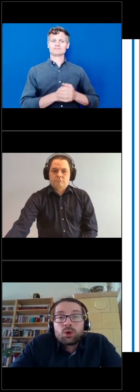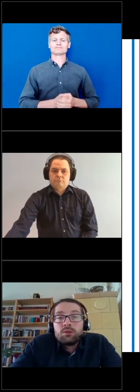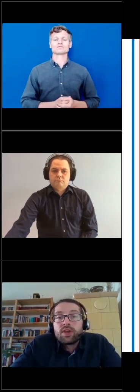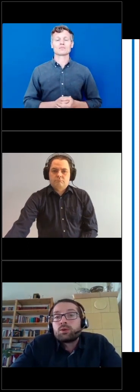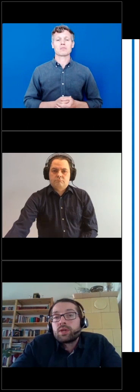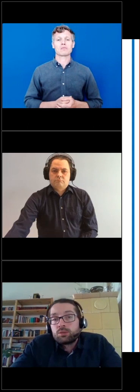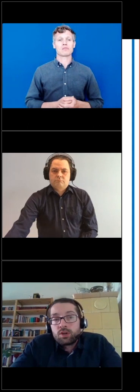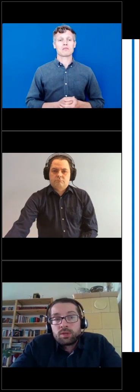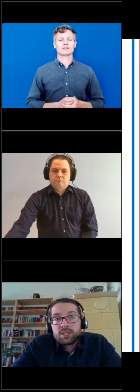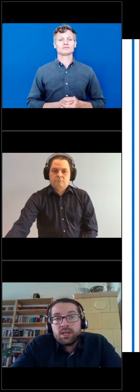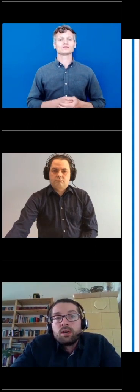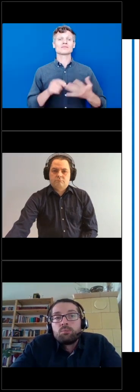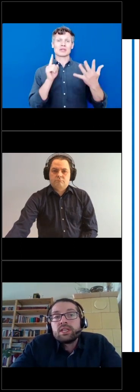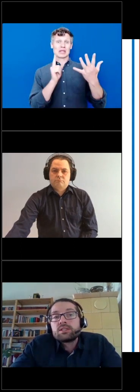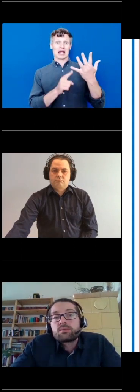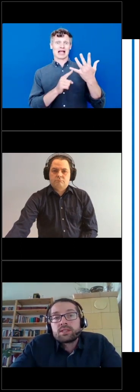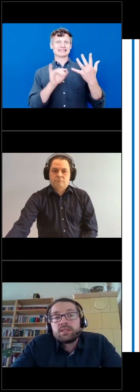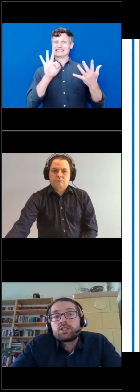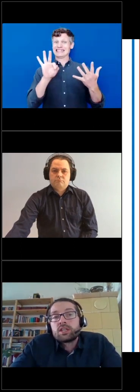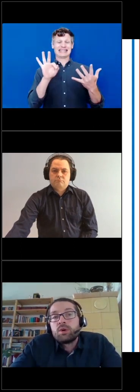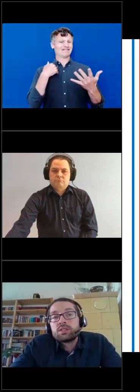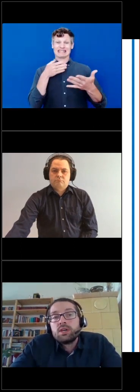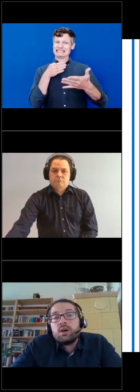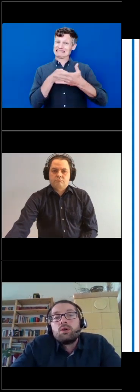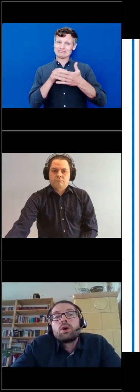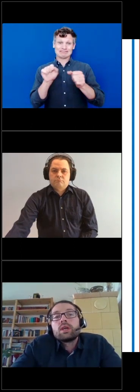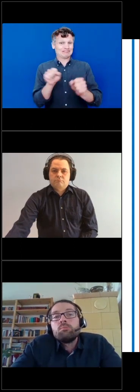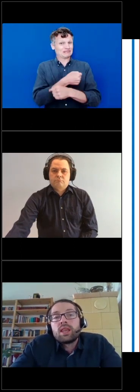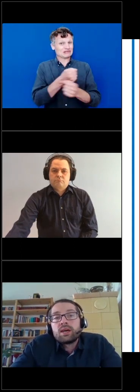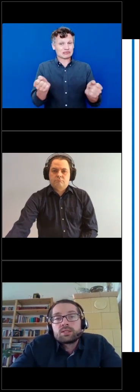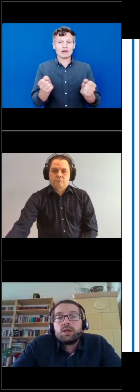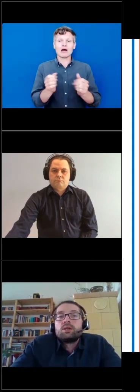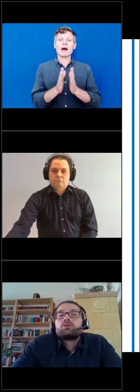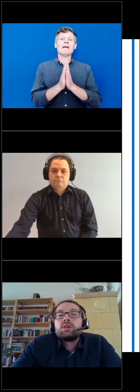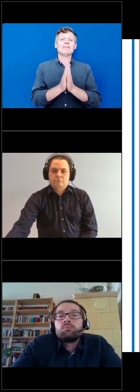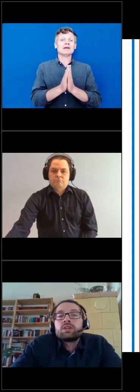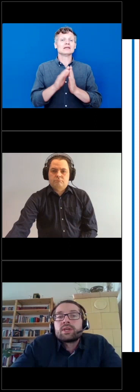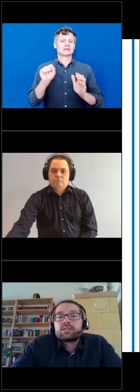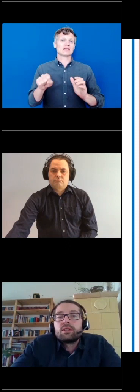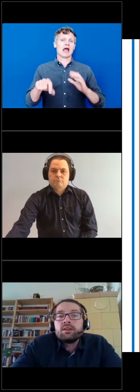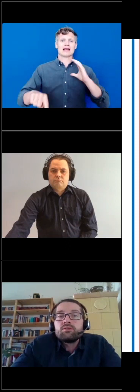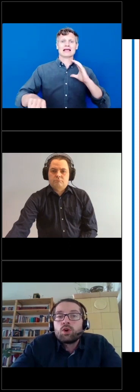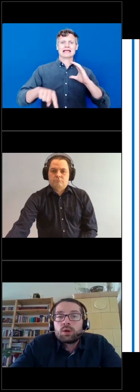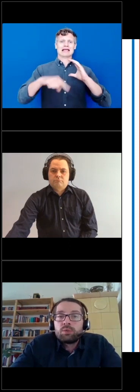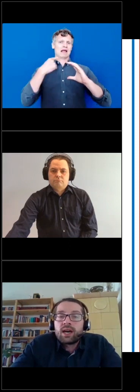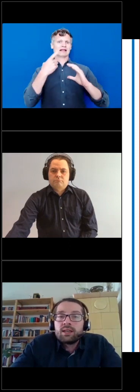unable to solve any connection problems, please write us in the chat box or email us to the email address